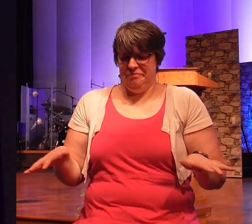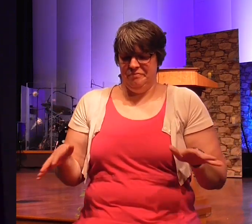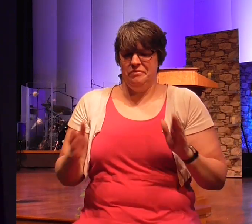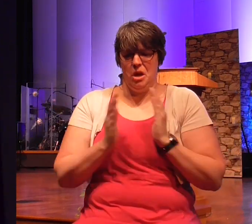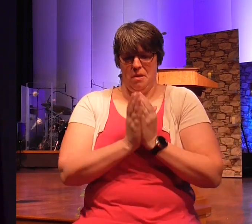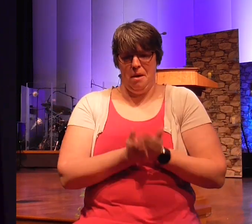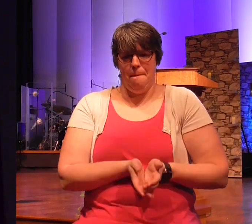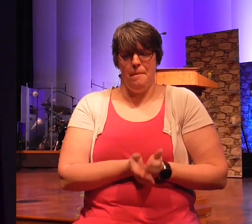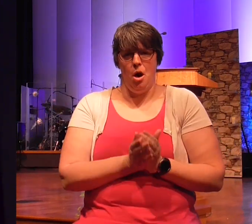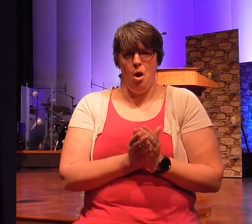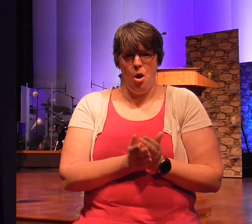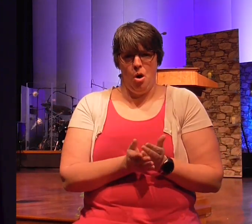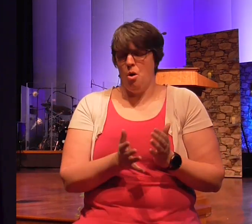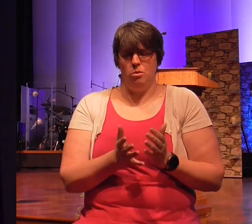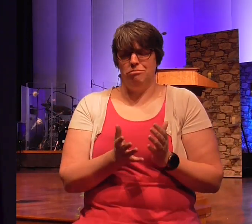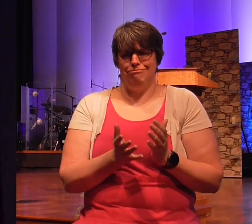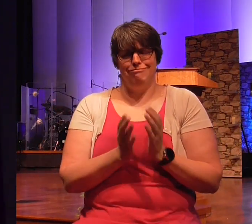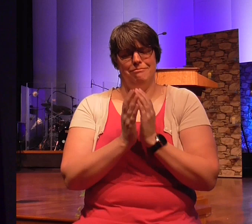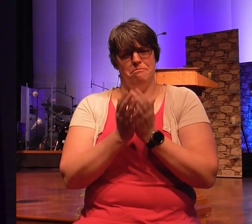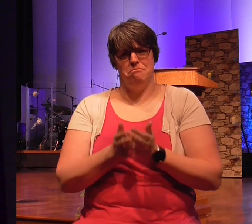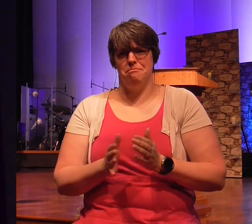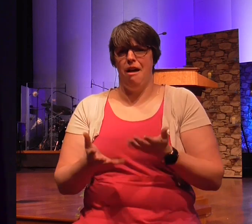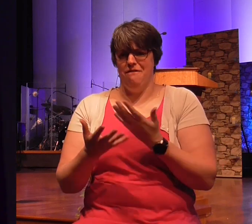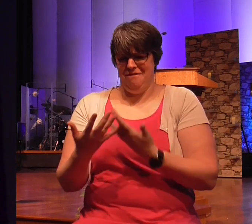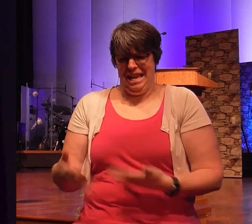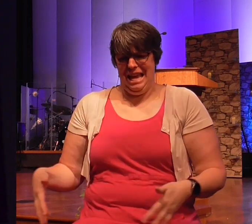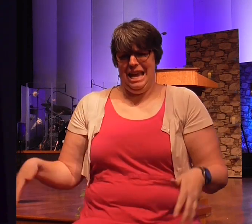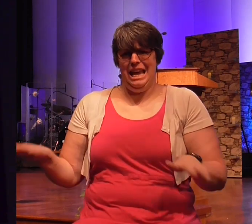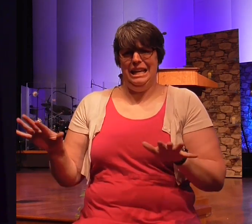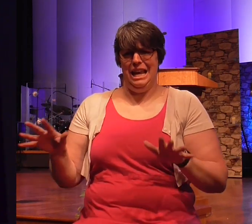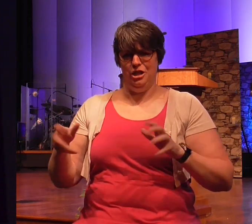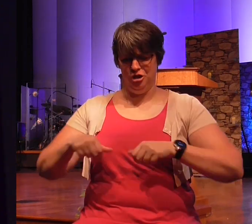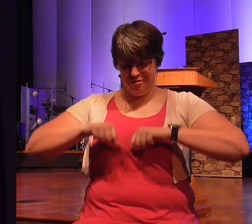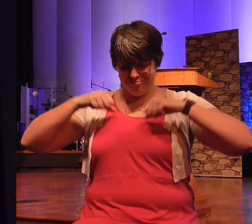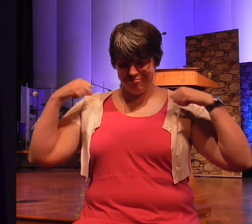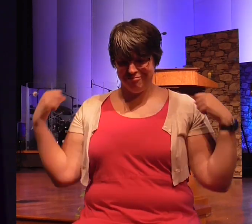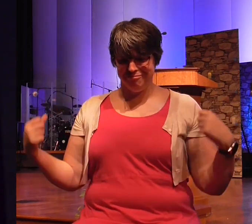take off your coat, and take a look